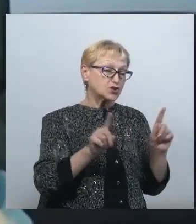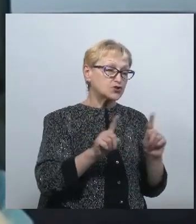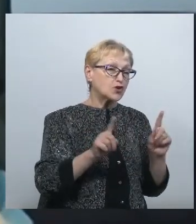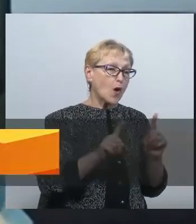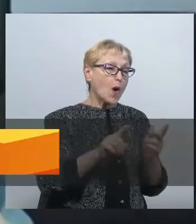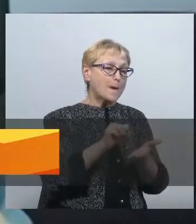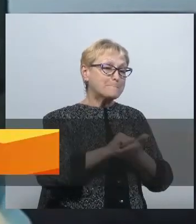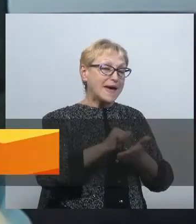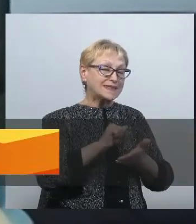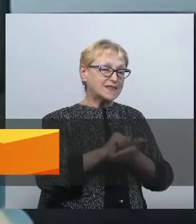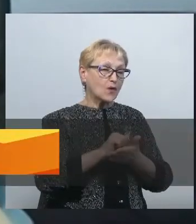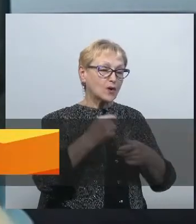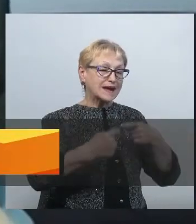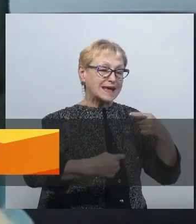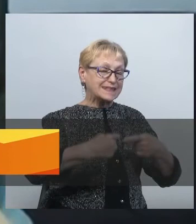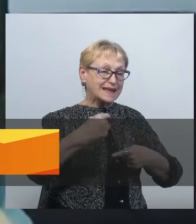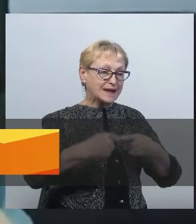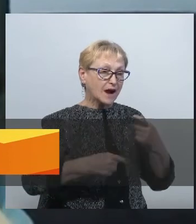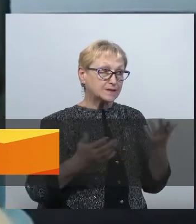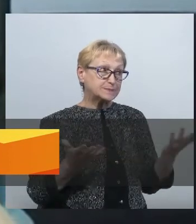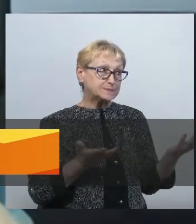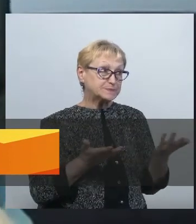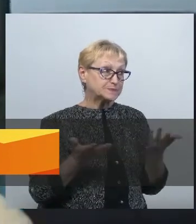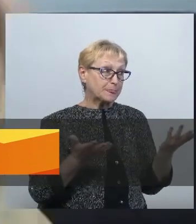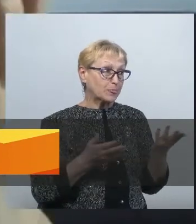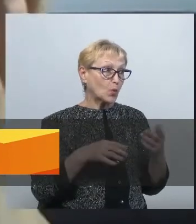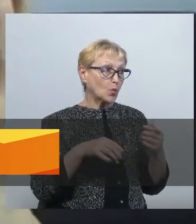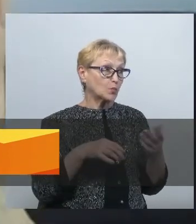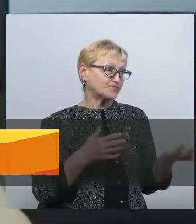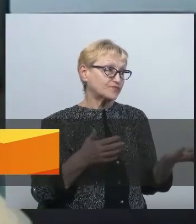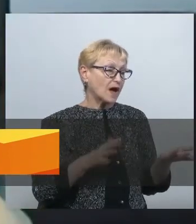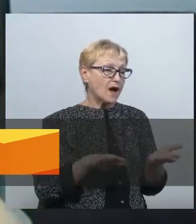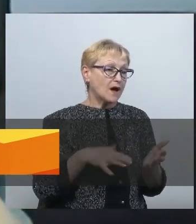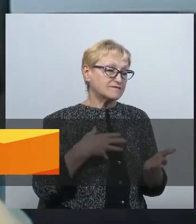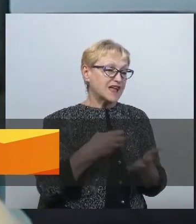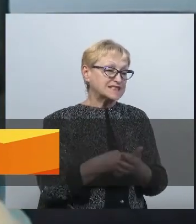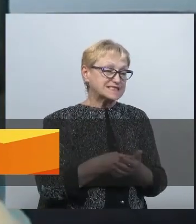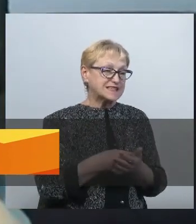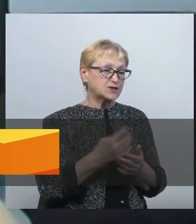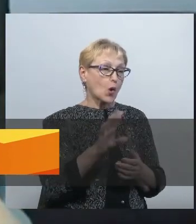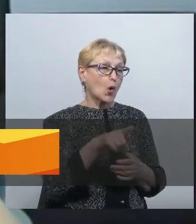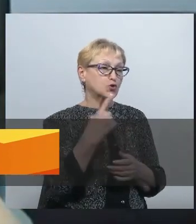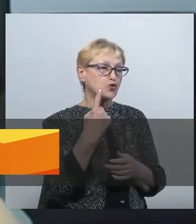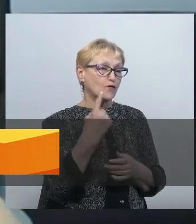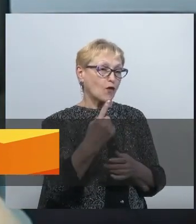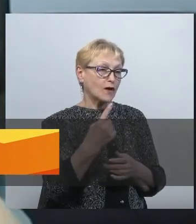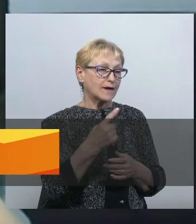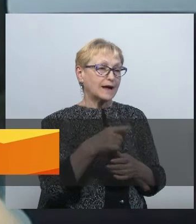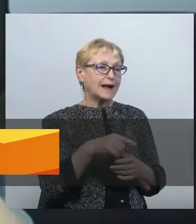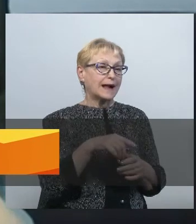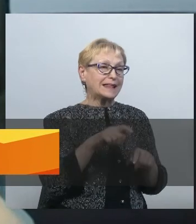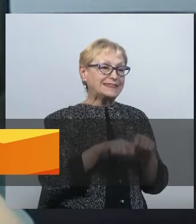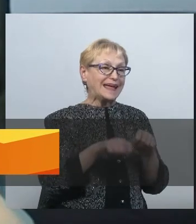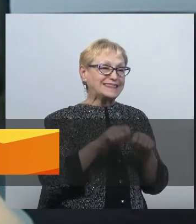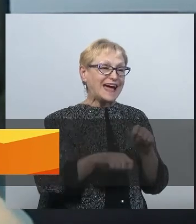I think that the media criticism is developing within the framework of